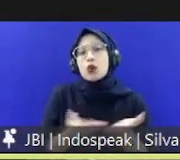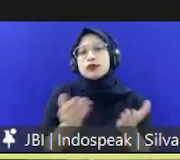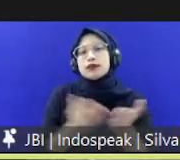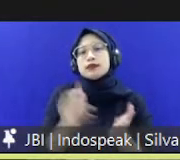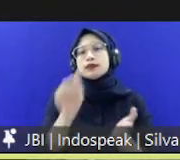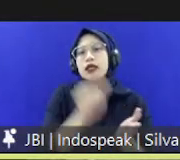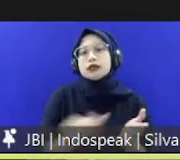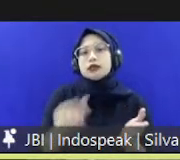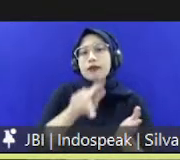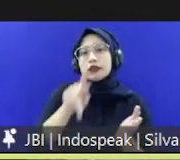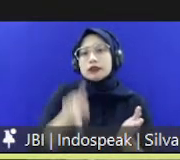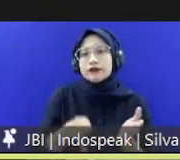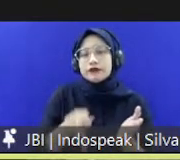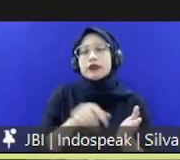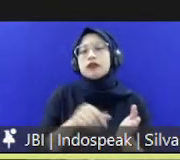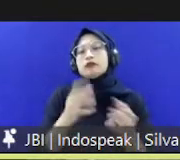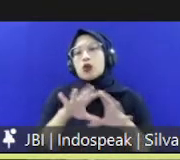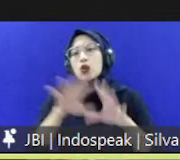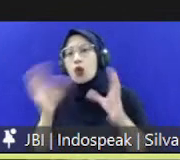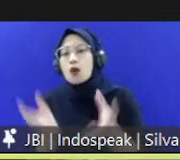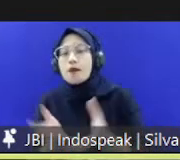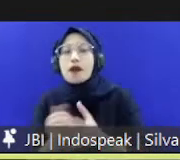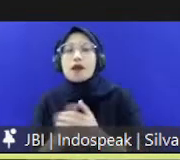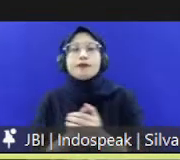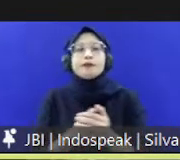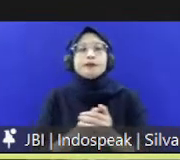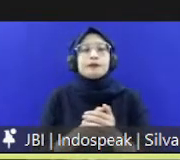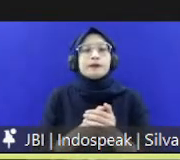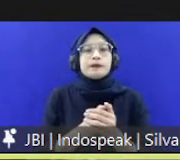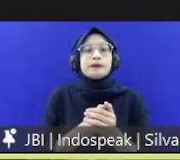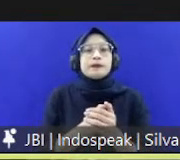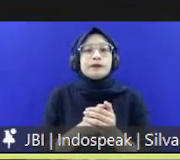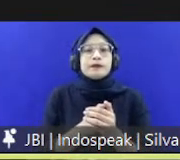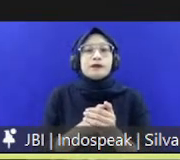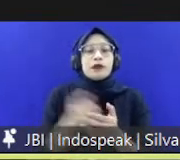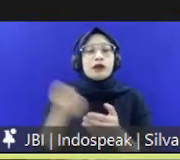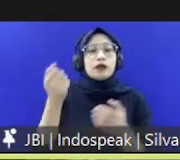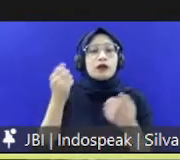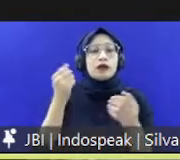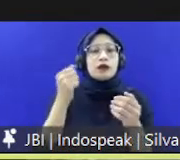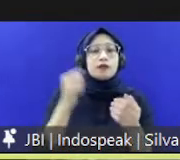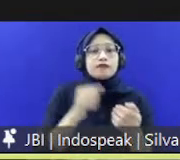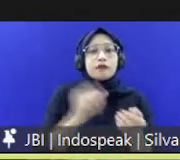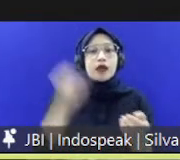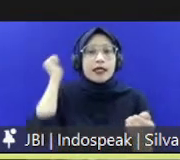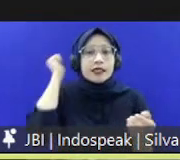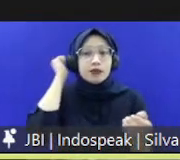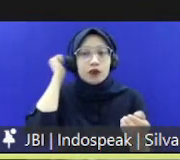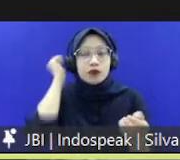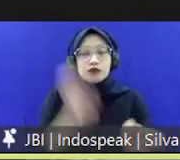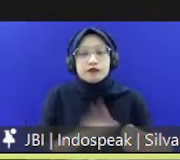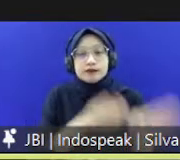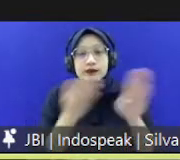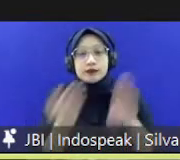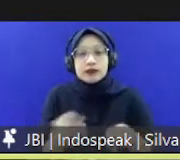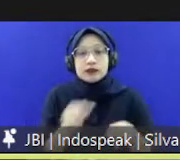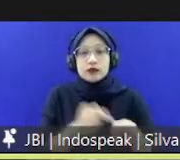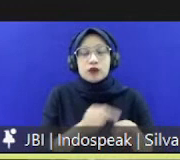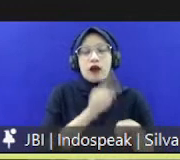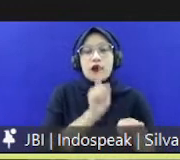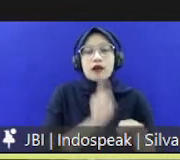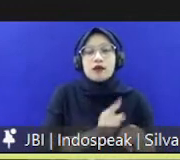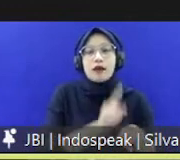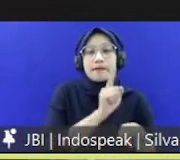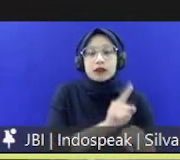example, the global, the maternal mortality has reached kind of like 144 per